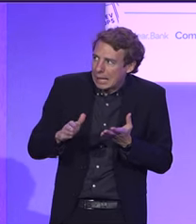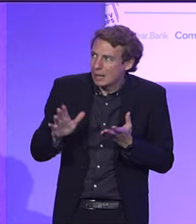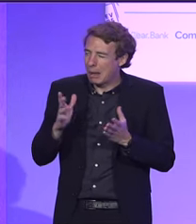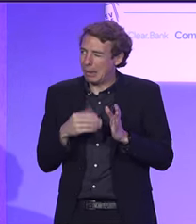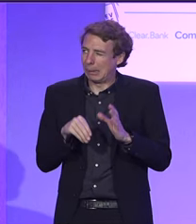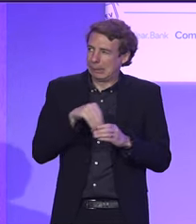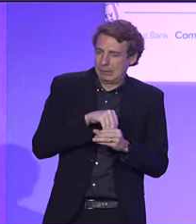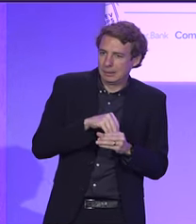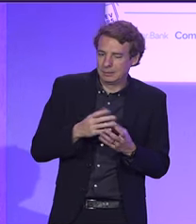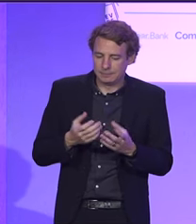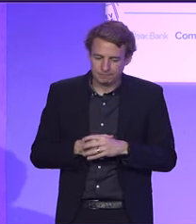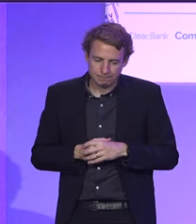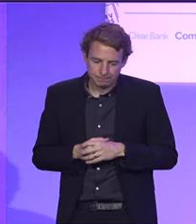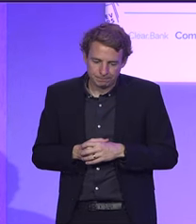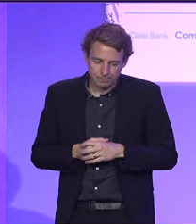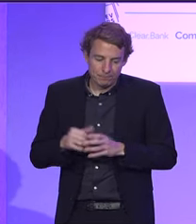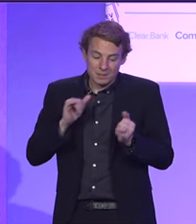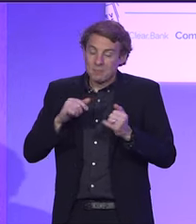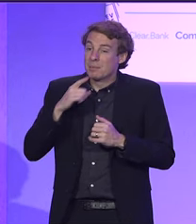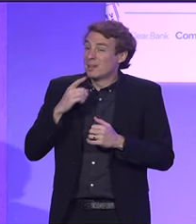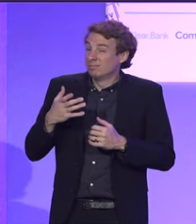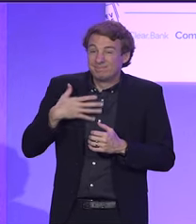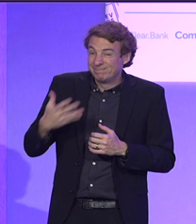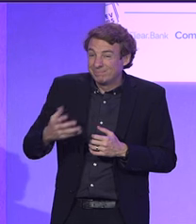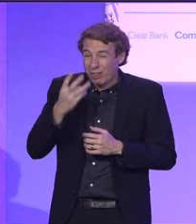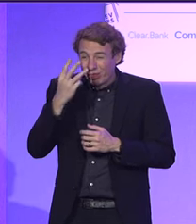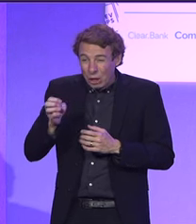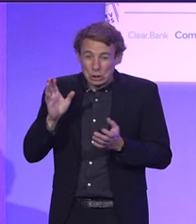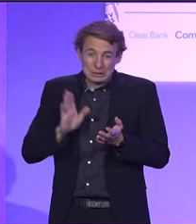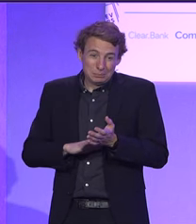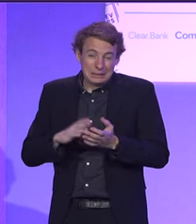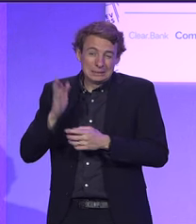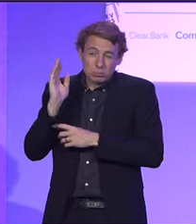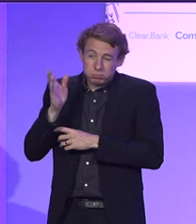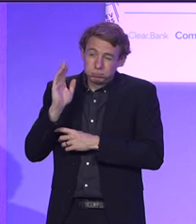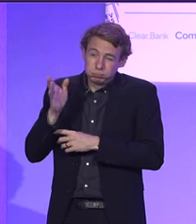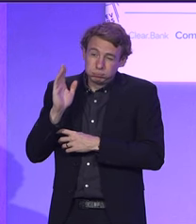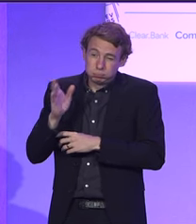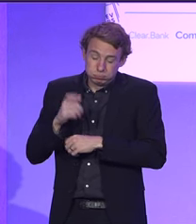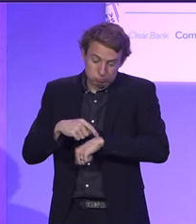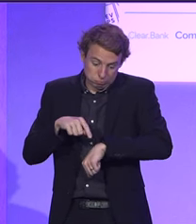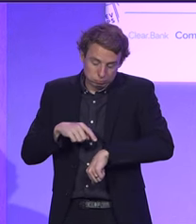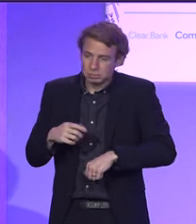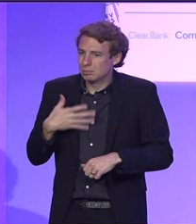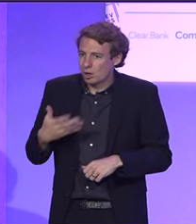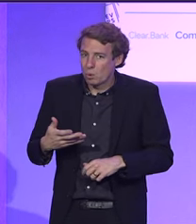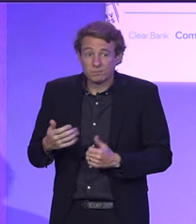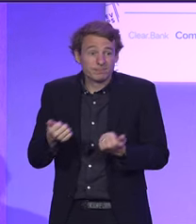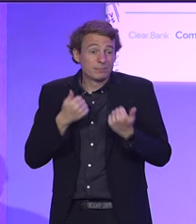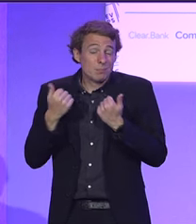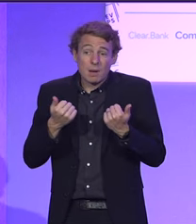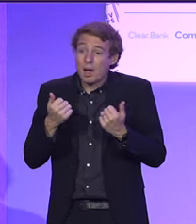Right. You might also think, Sam, I don't want to give a 30-minute long talk. That's okay too. All conferences on their website will have their different types of